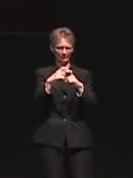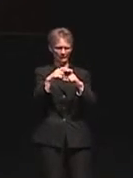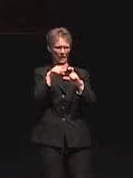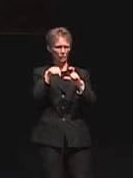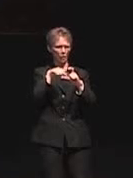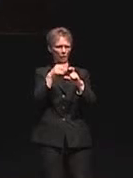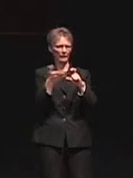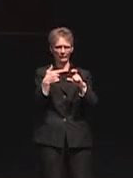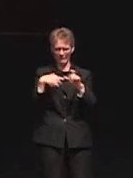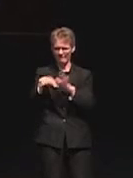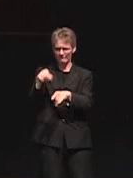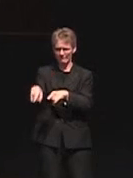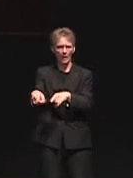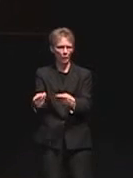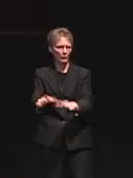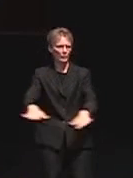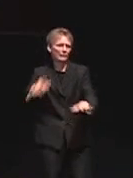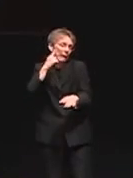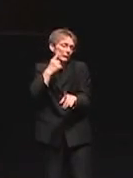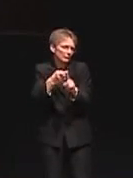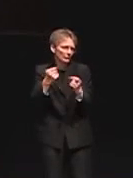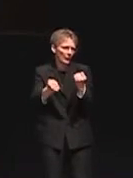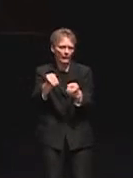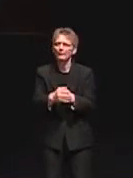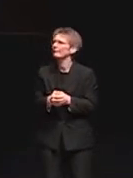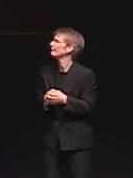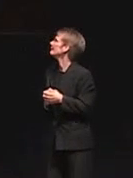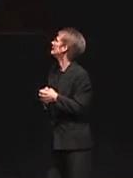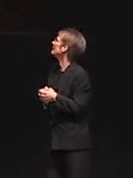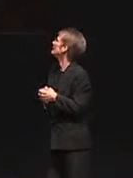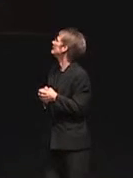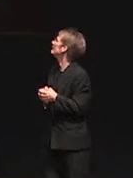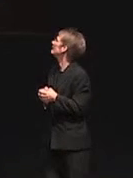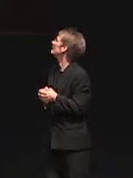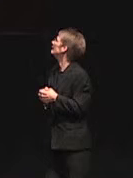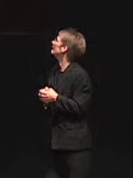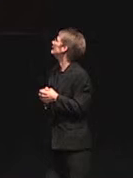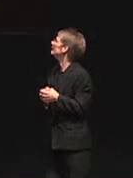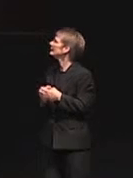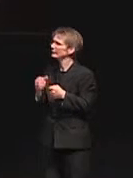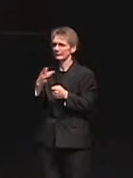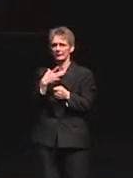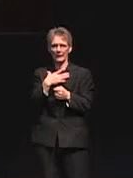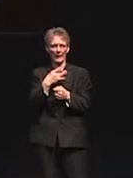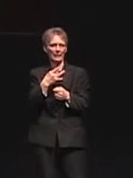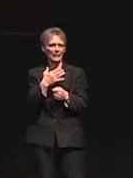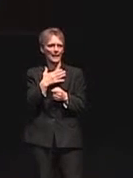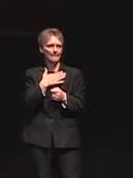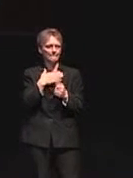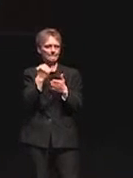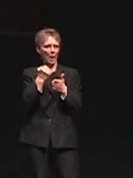on the ground. I believe it's off of a car, okay? And then I like to combine my art with words of